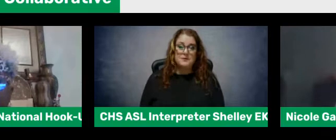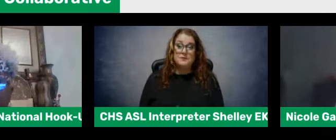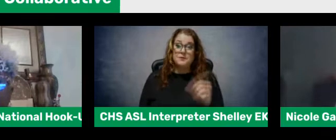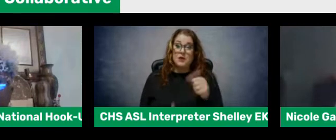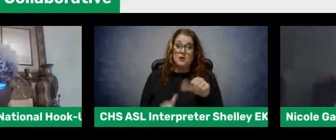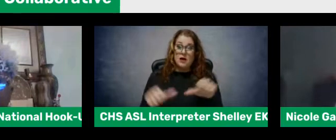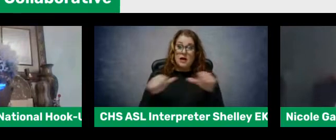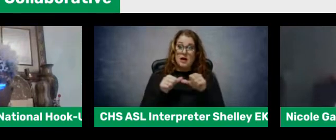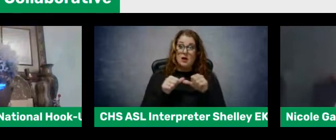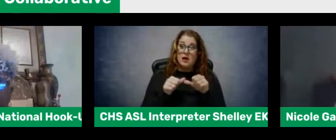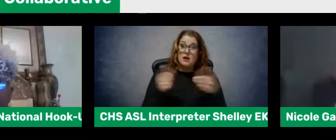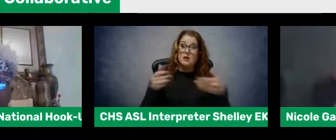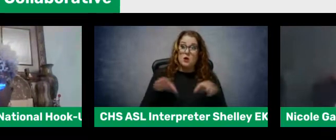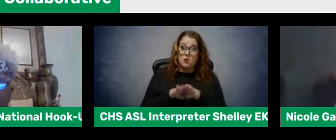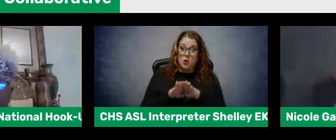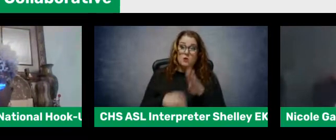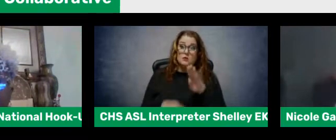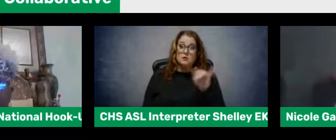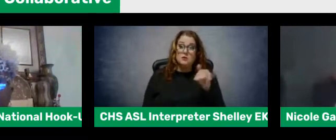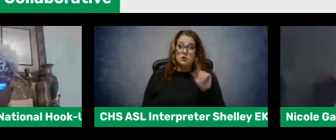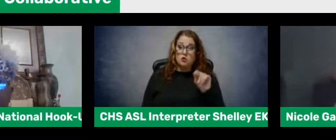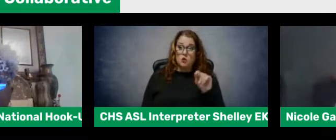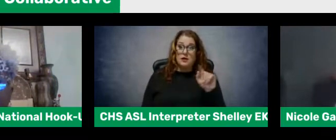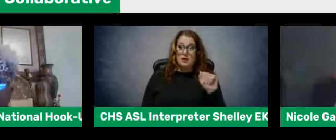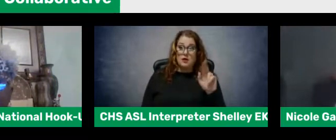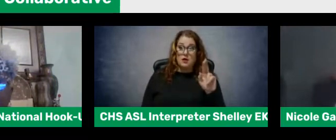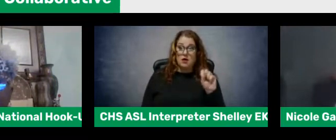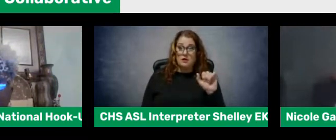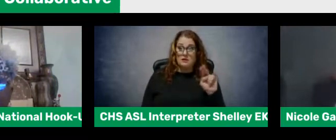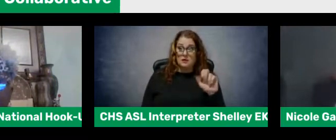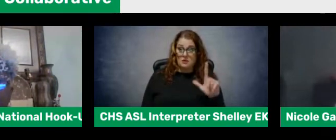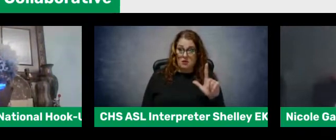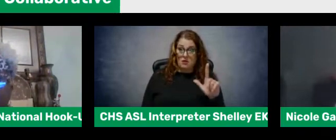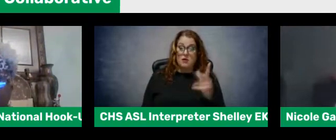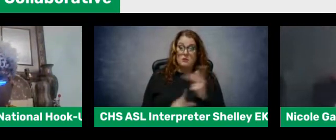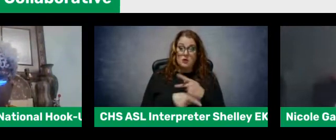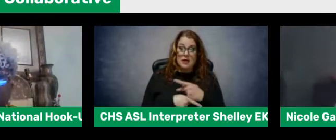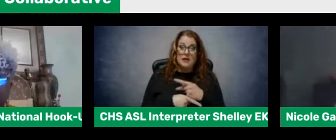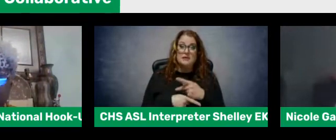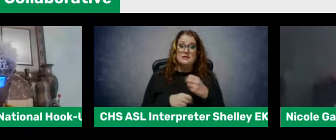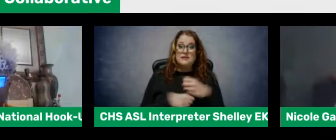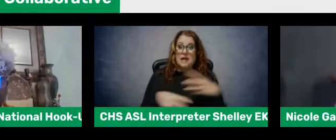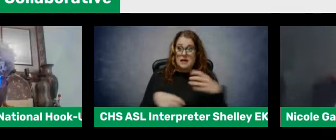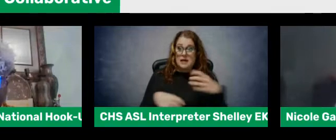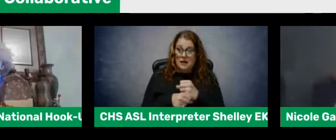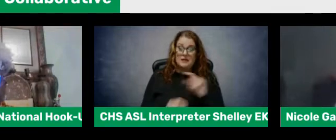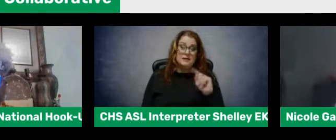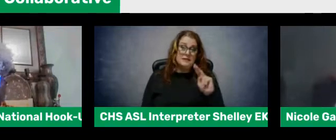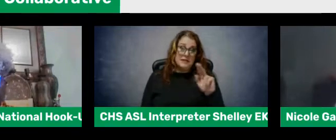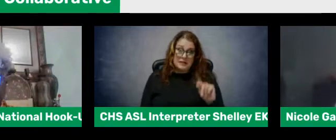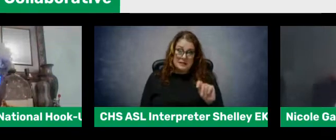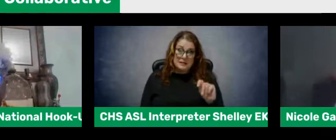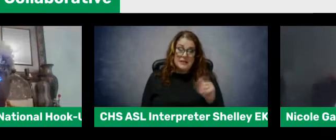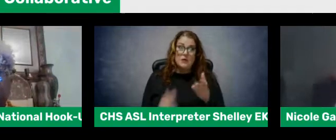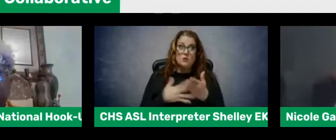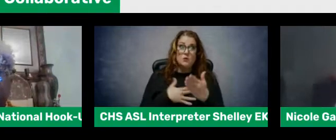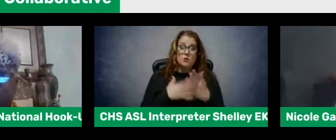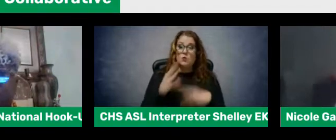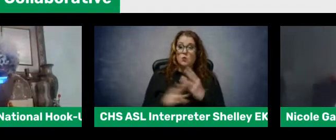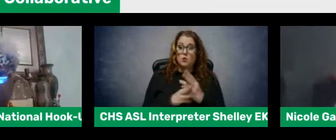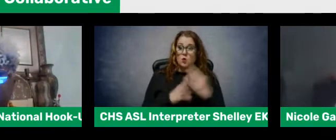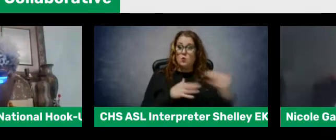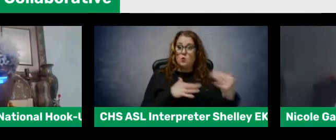employer that shuttered was the Joliet Arsenal, which had produced dynamite, TNT, through the world